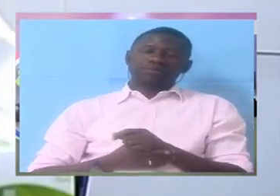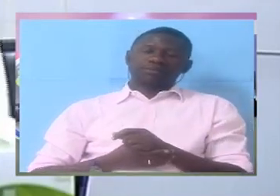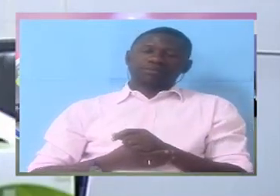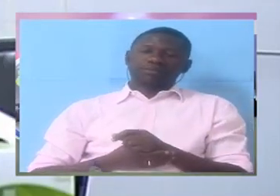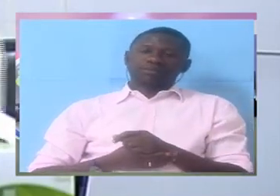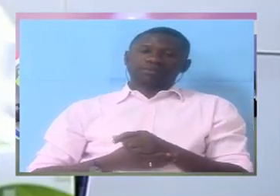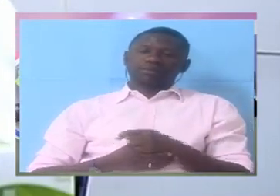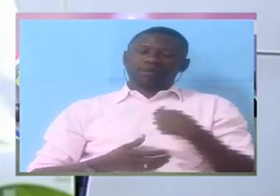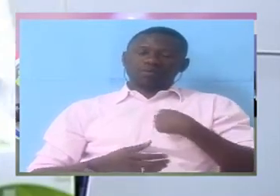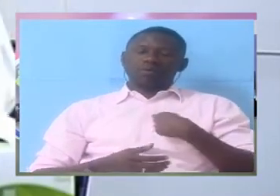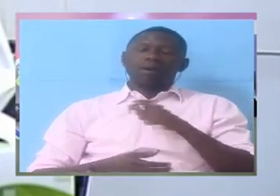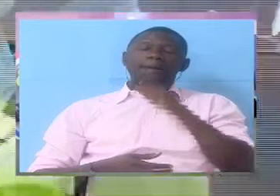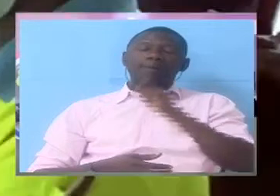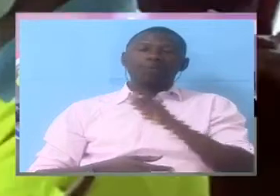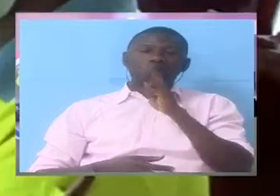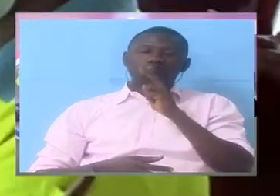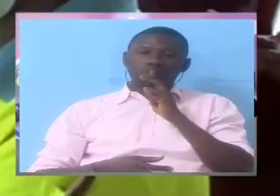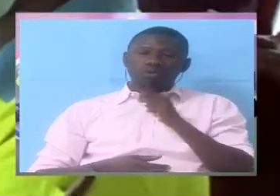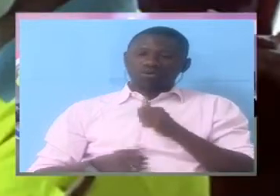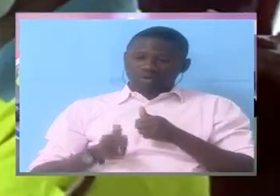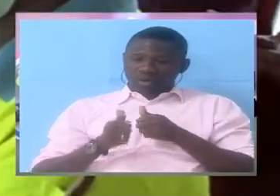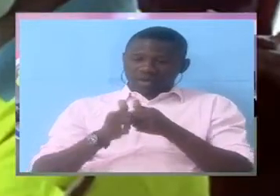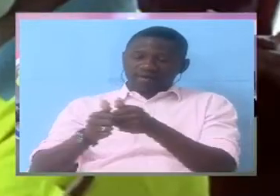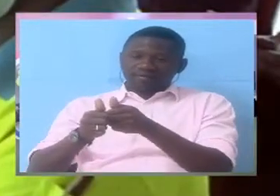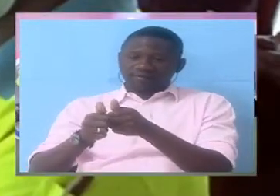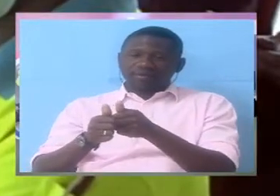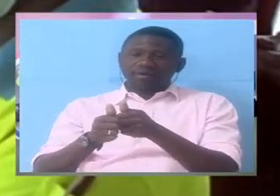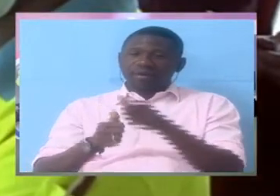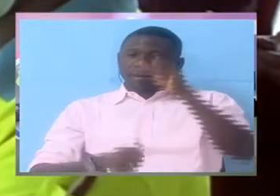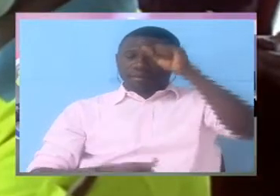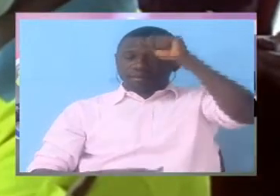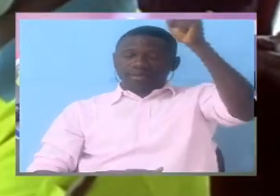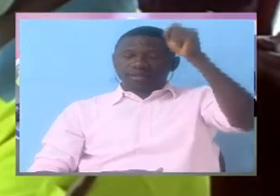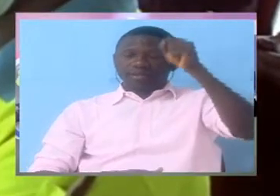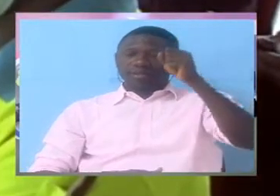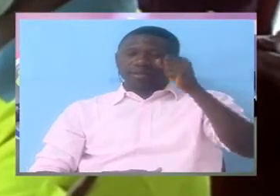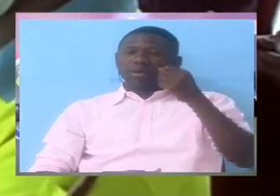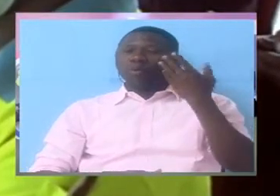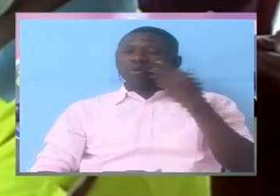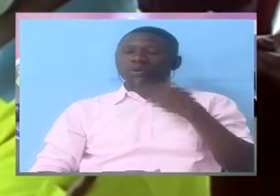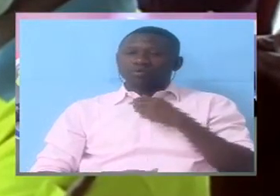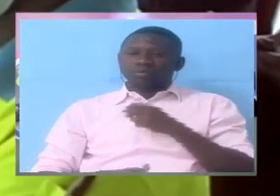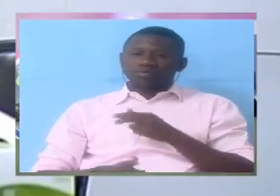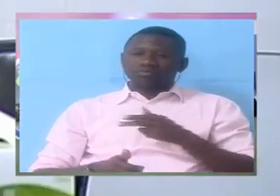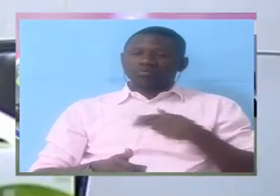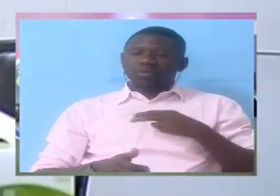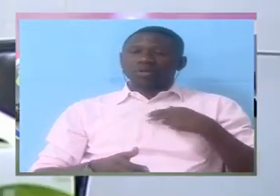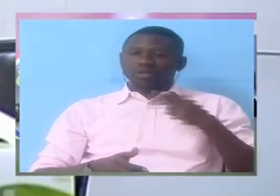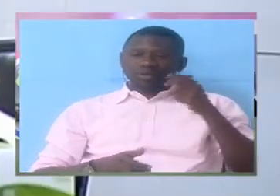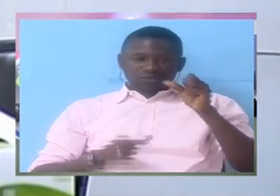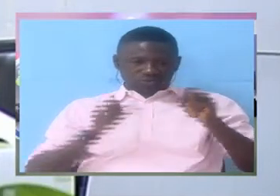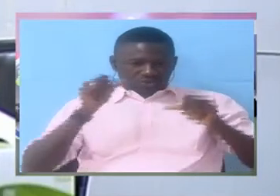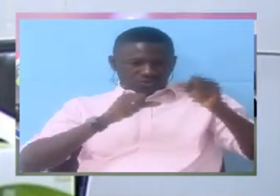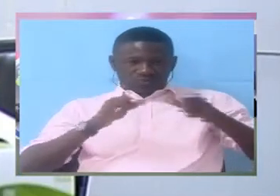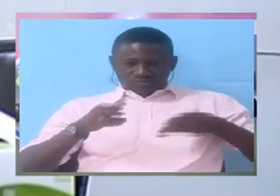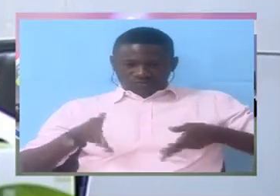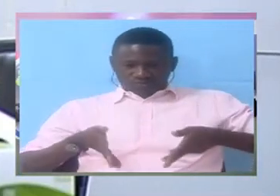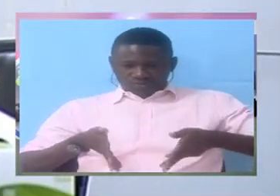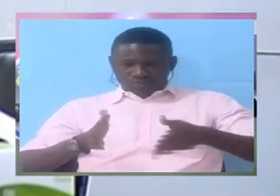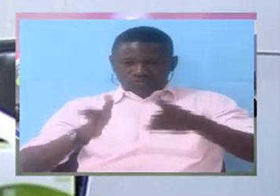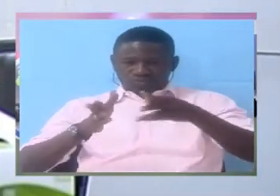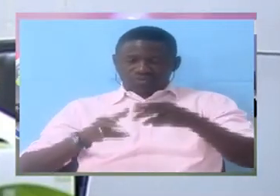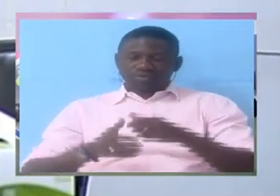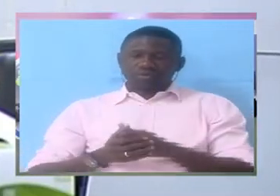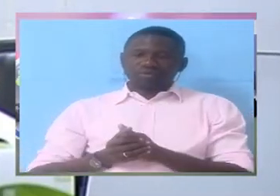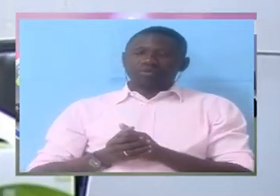I was one of those after the president. During the guard of honor. Ntebe mole kono menu be president balak anokang